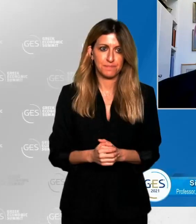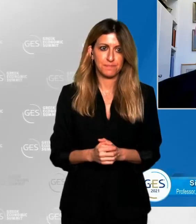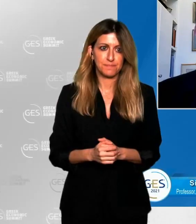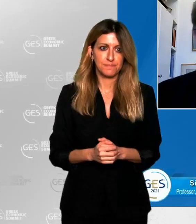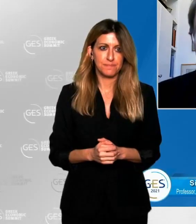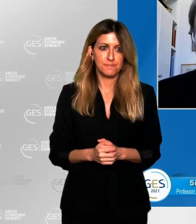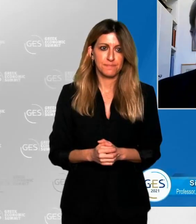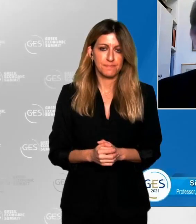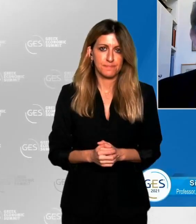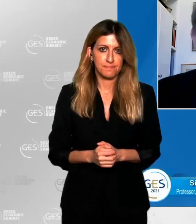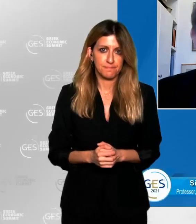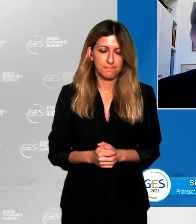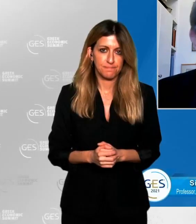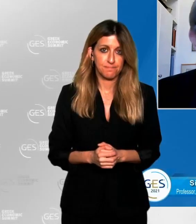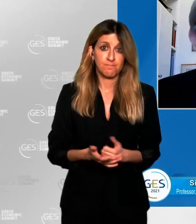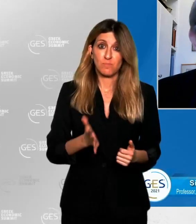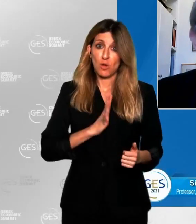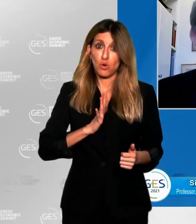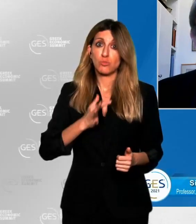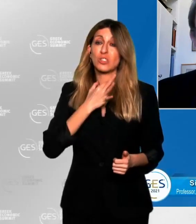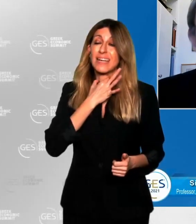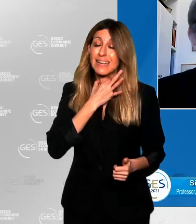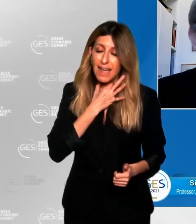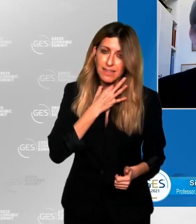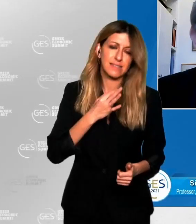10%. And